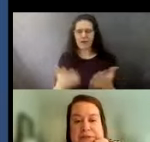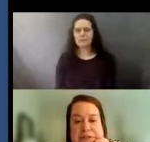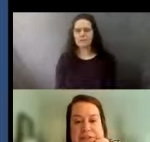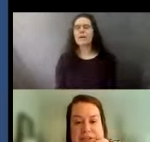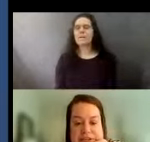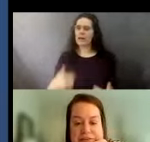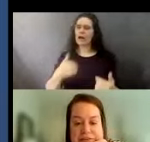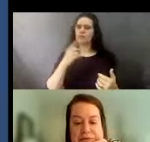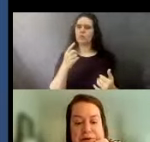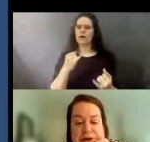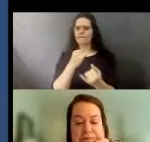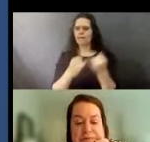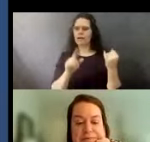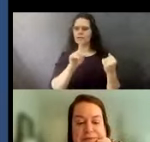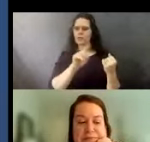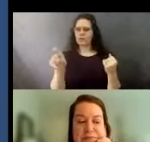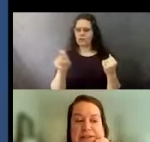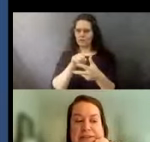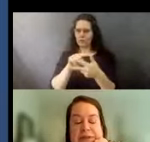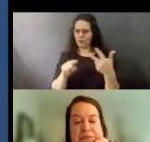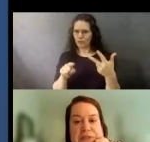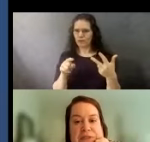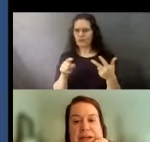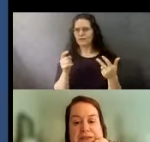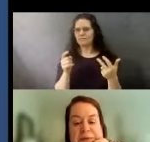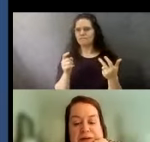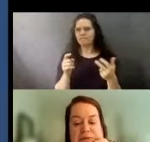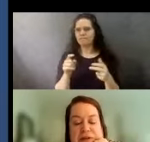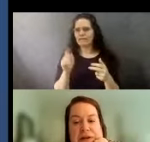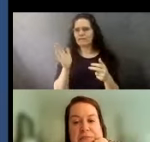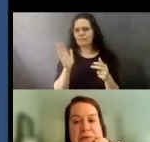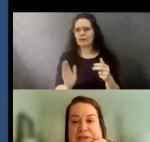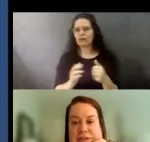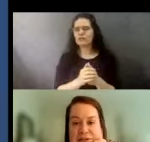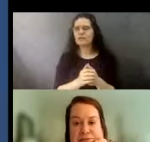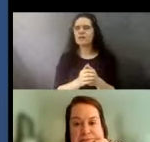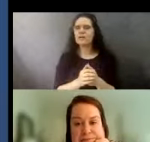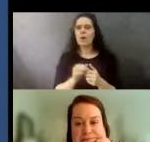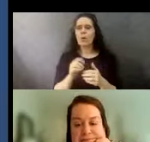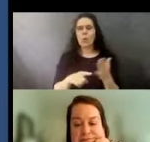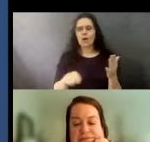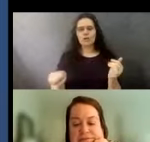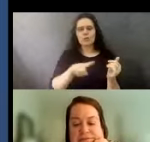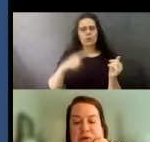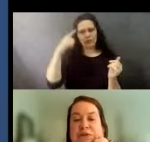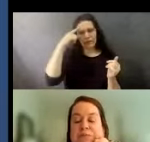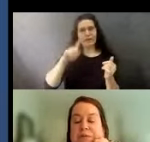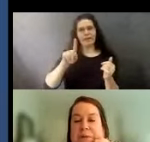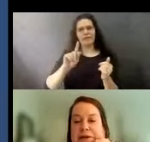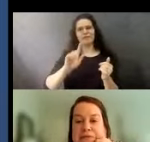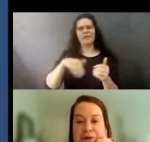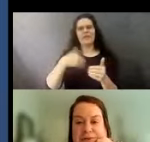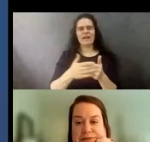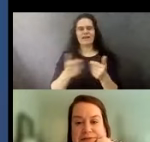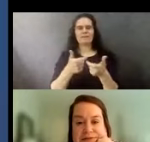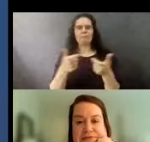this question to each of you, sort of broadly speaking. What's the next big COVID and employment issue? What should we be